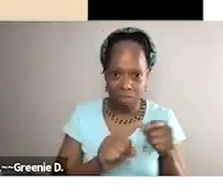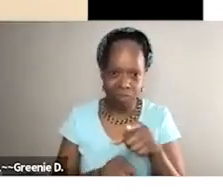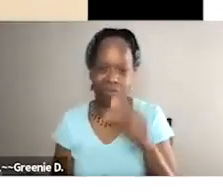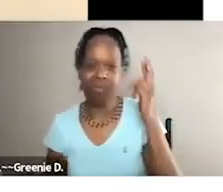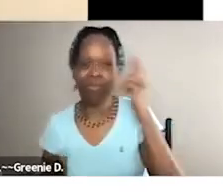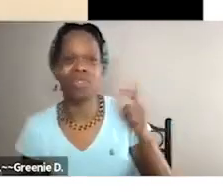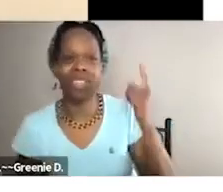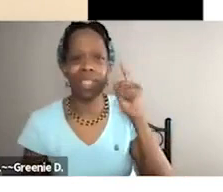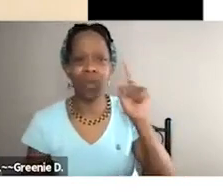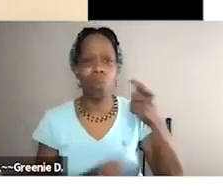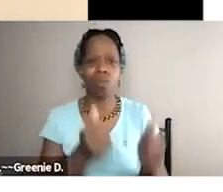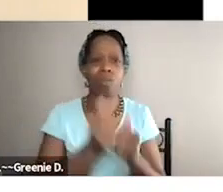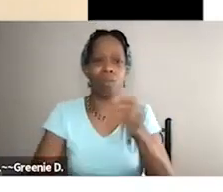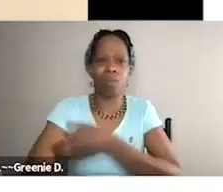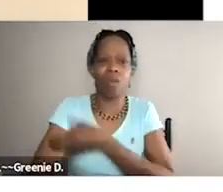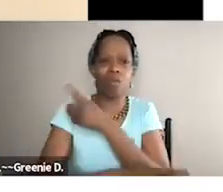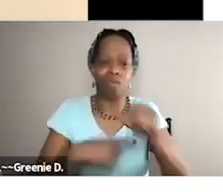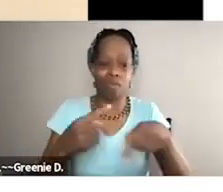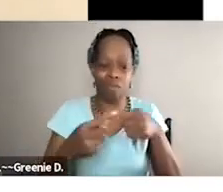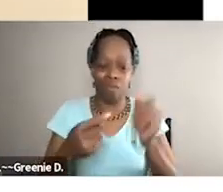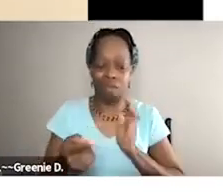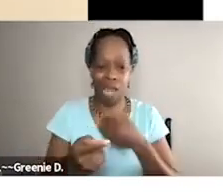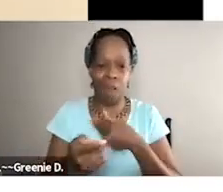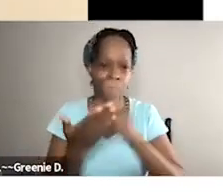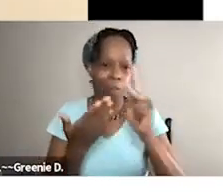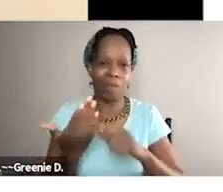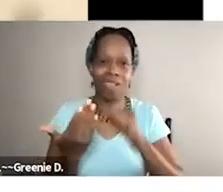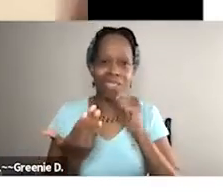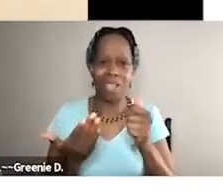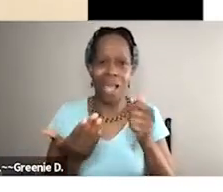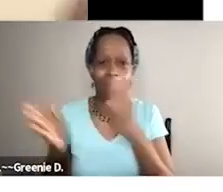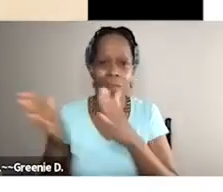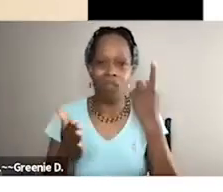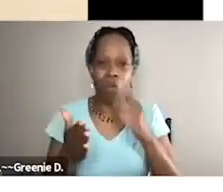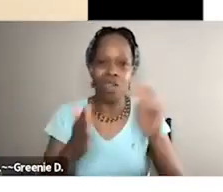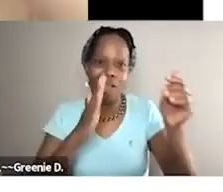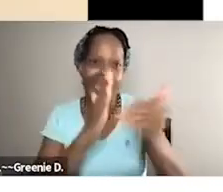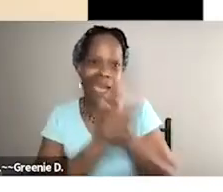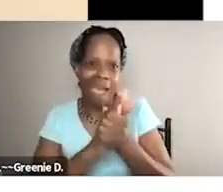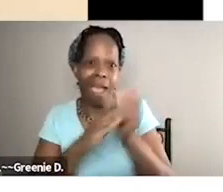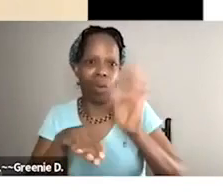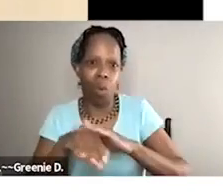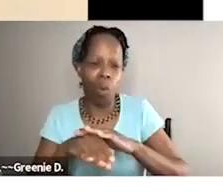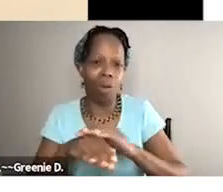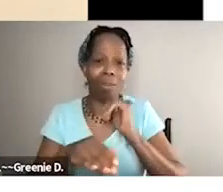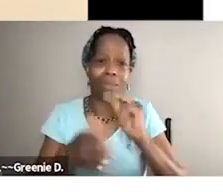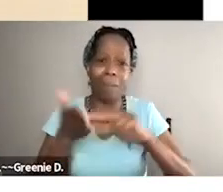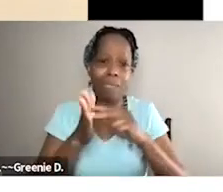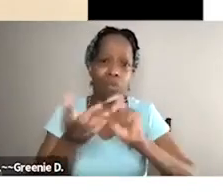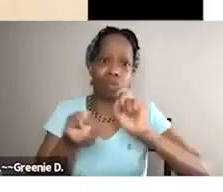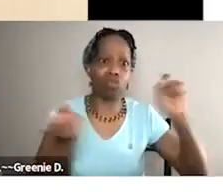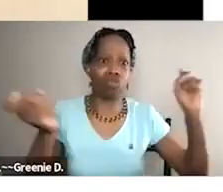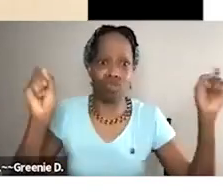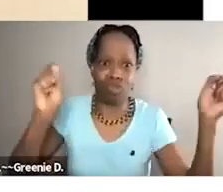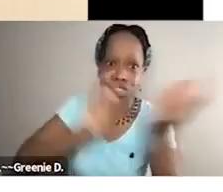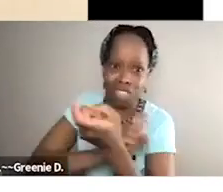powerful things about this program is it's not meant to be an add-on or, you know, to go in and change the whole system of what's happening in a school.